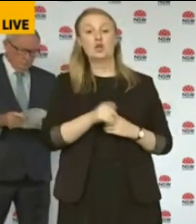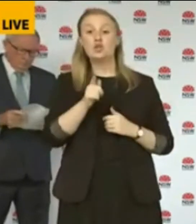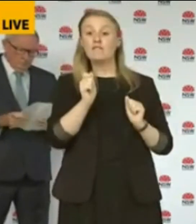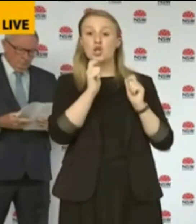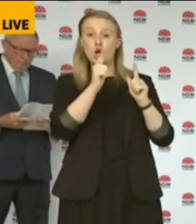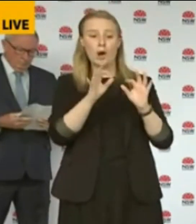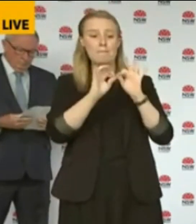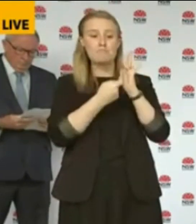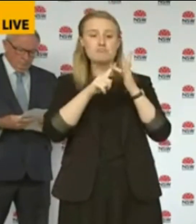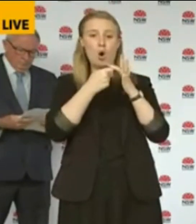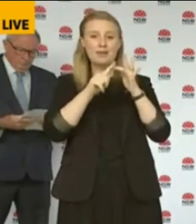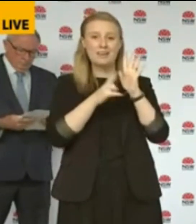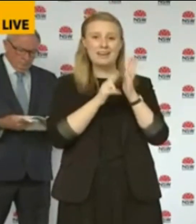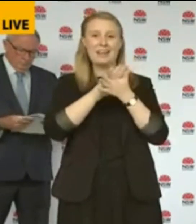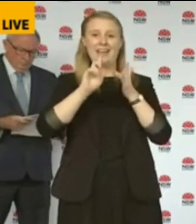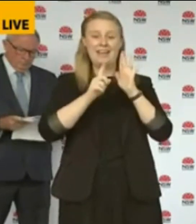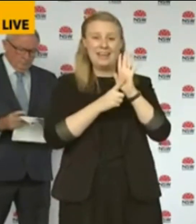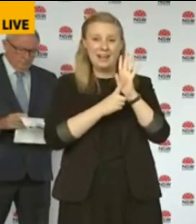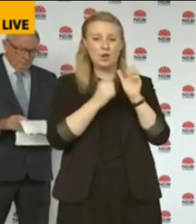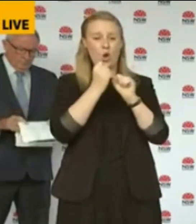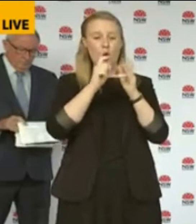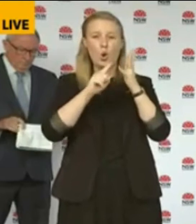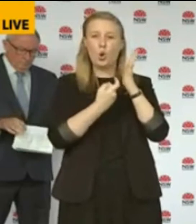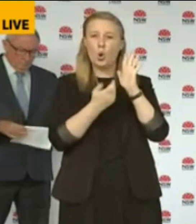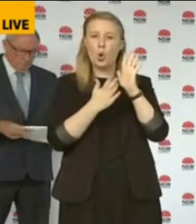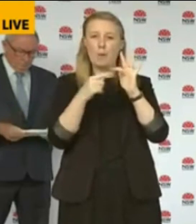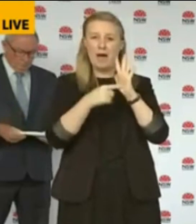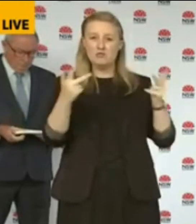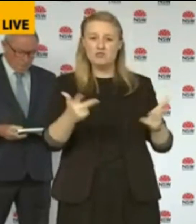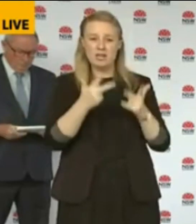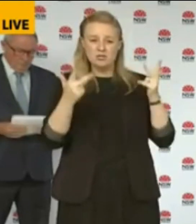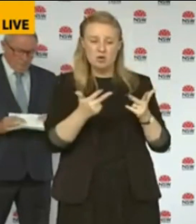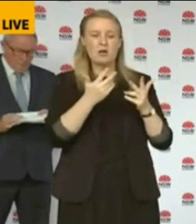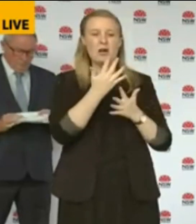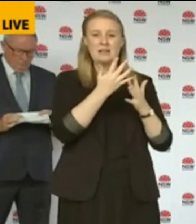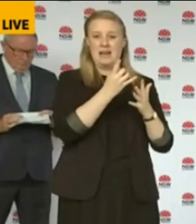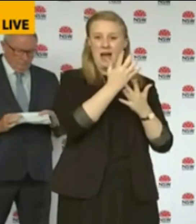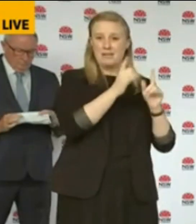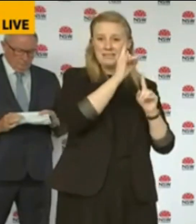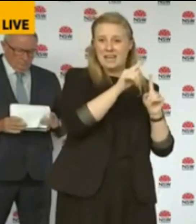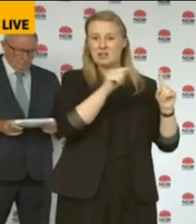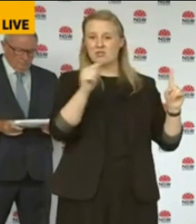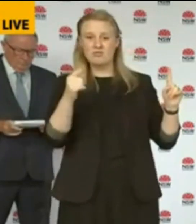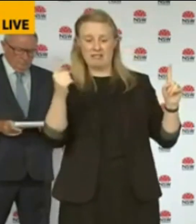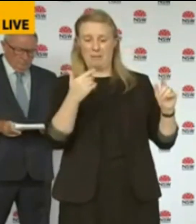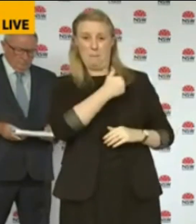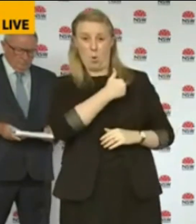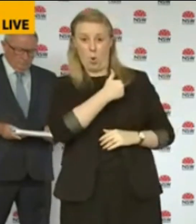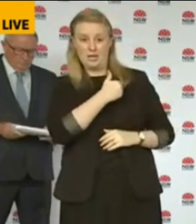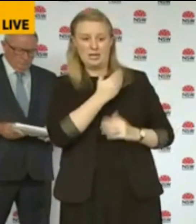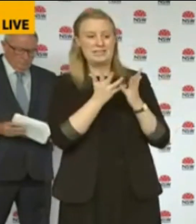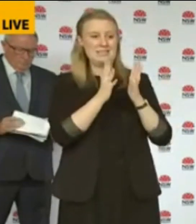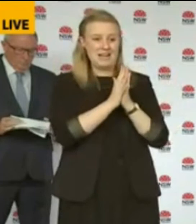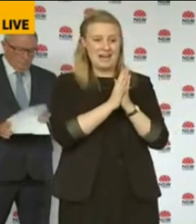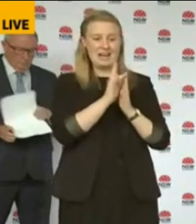Cribton at Broken Hill between 10 a.m. and 10:40 a.m. on Saturday the 2nd of January, not